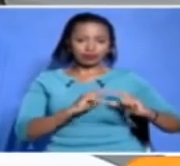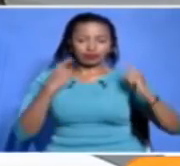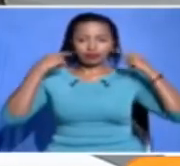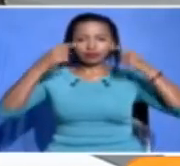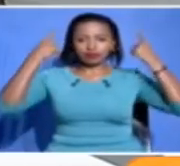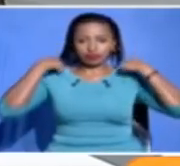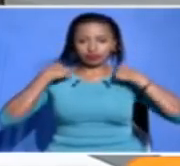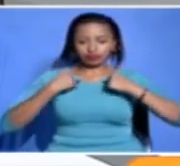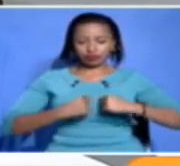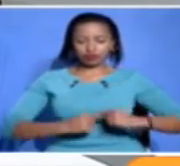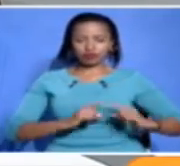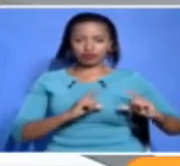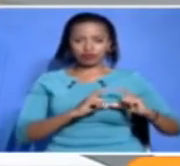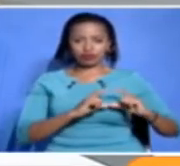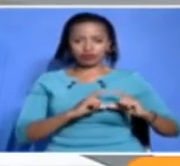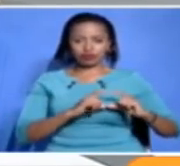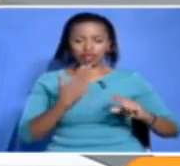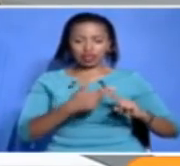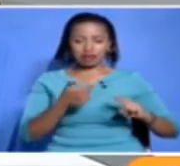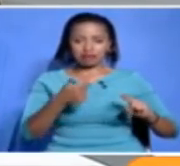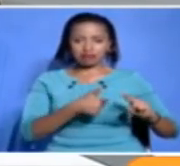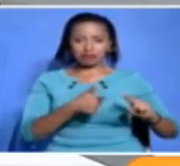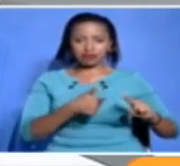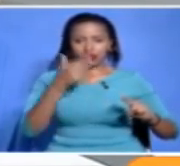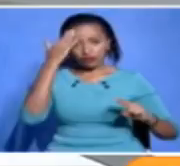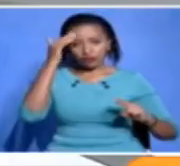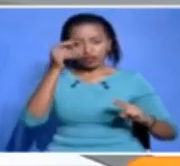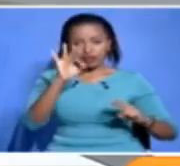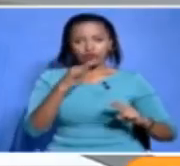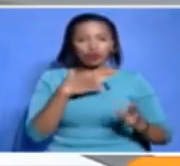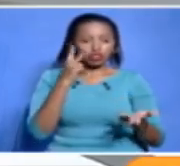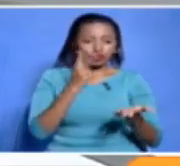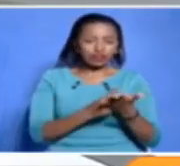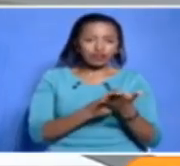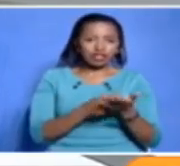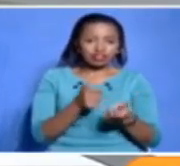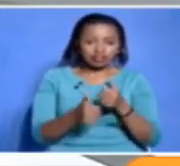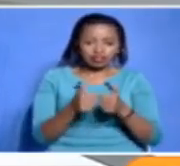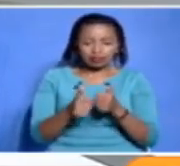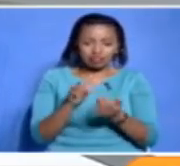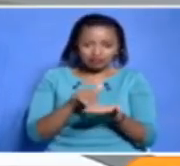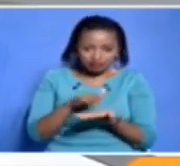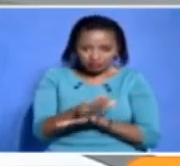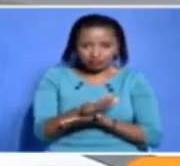doesn't have any other details. If you want to verify, you then send an SMS to the number